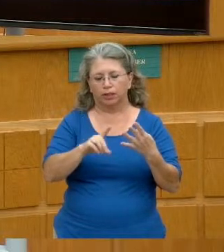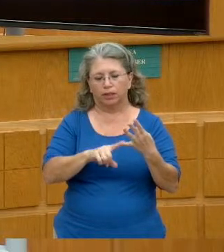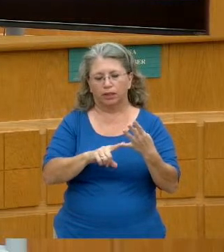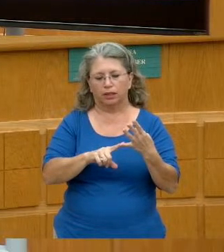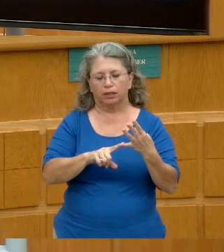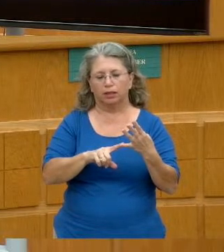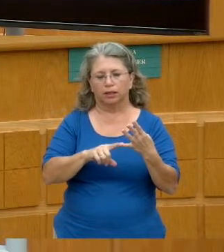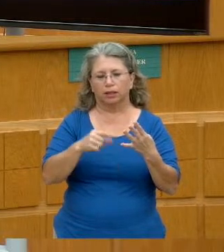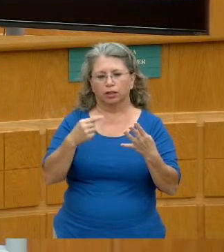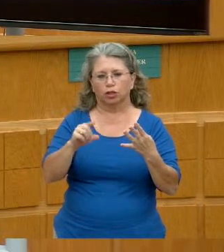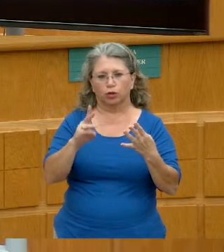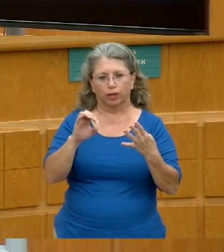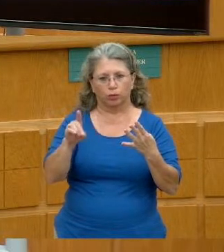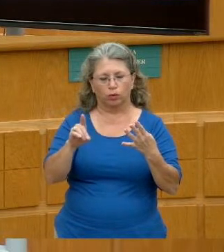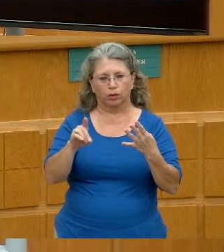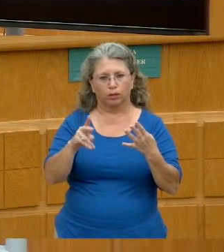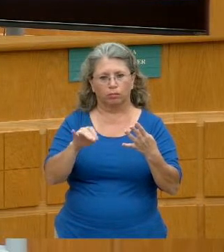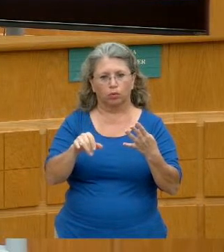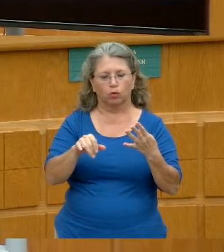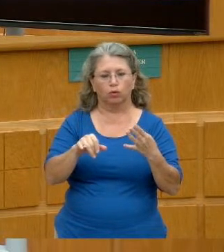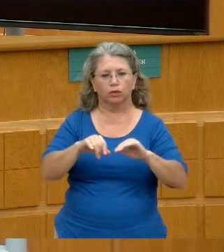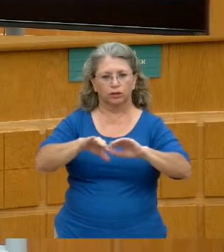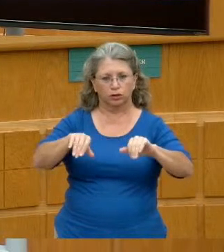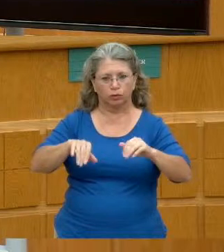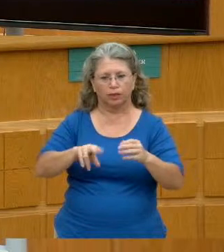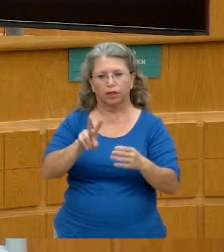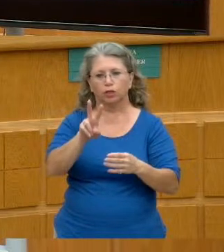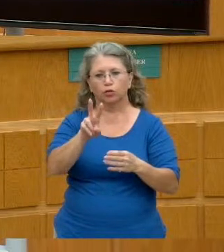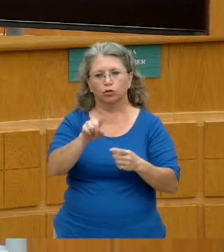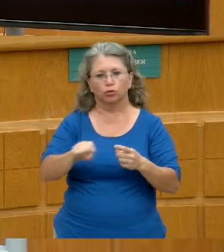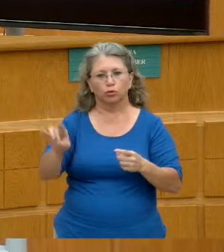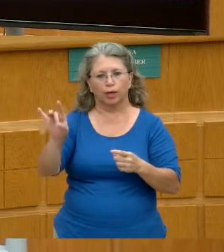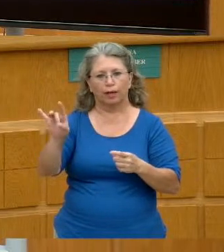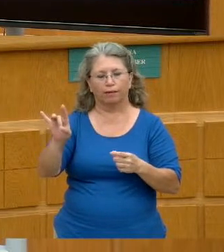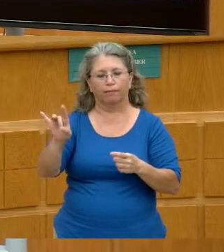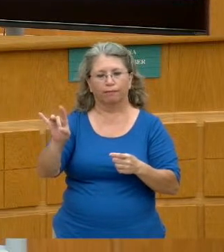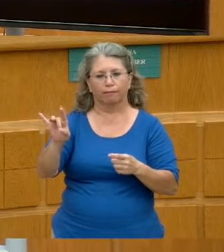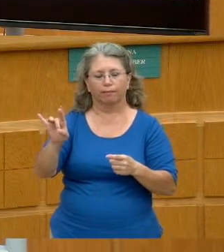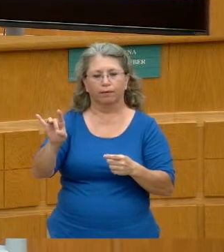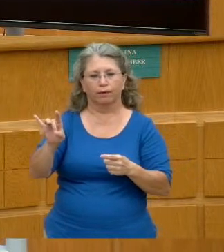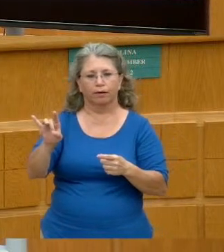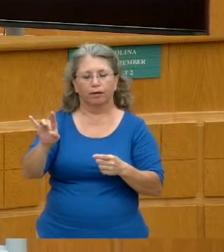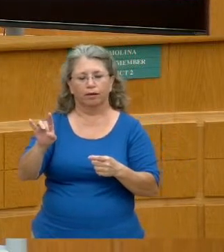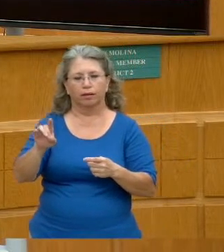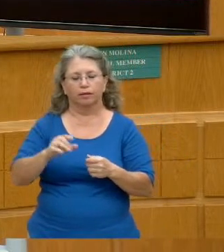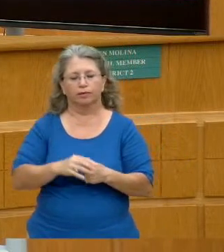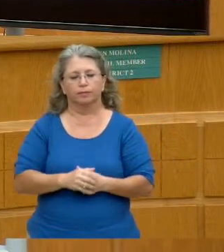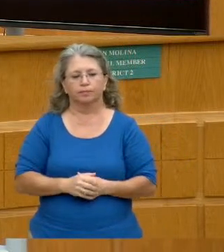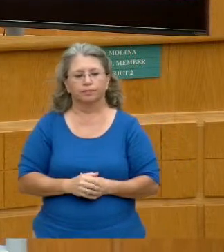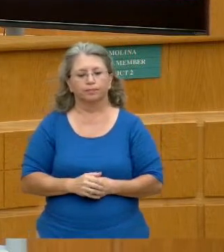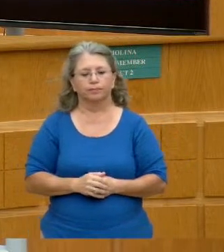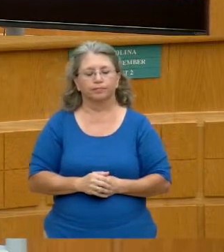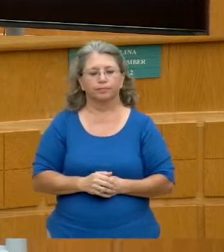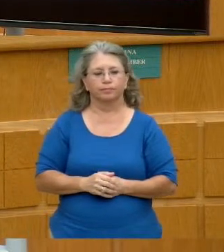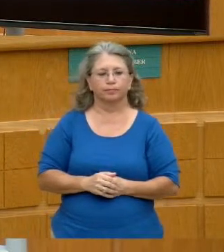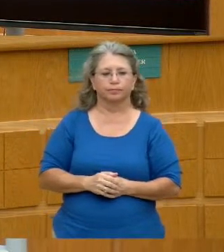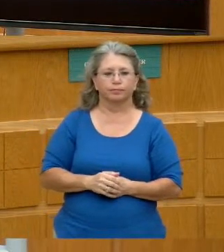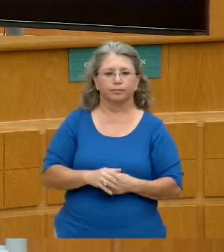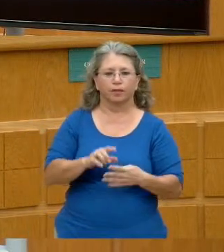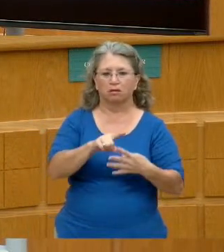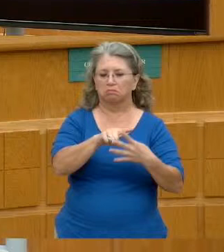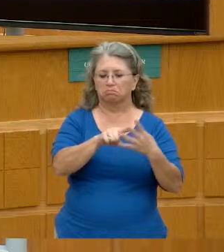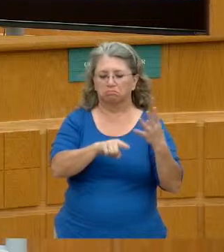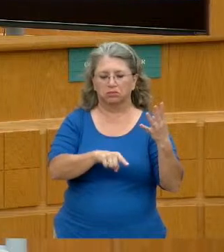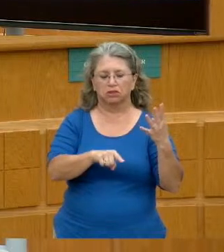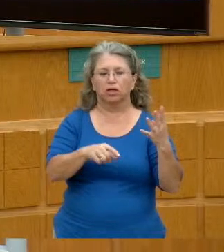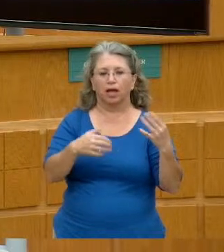and the Greenwood Pool are 2 to 8 p.m. time frame for those 4-day period. And each of those pools,